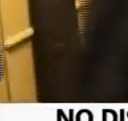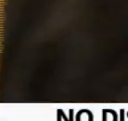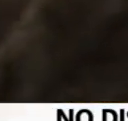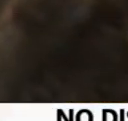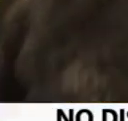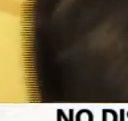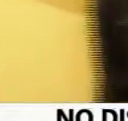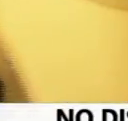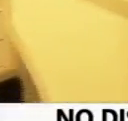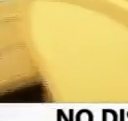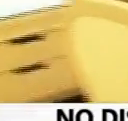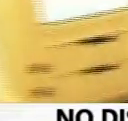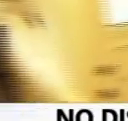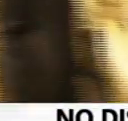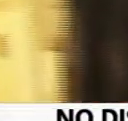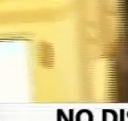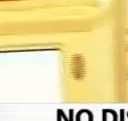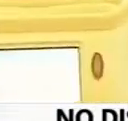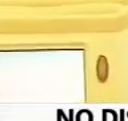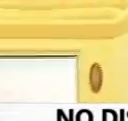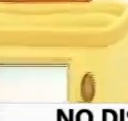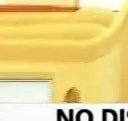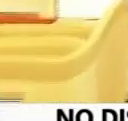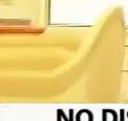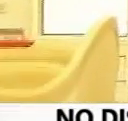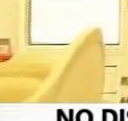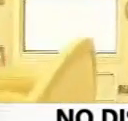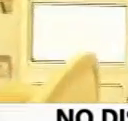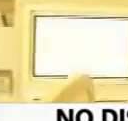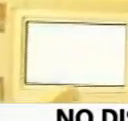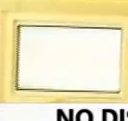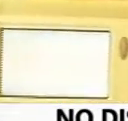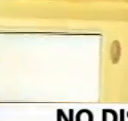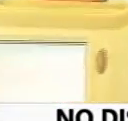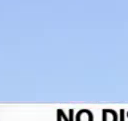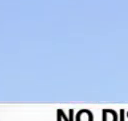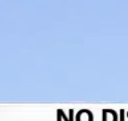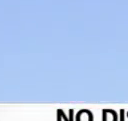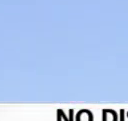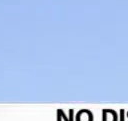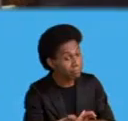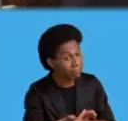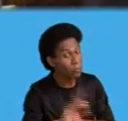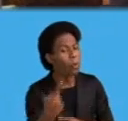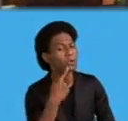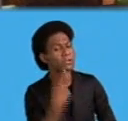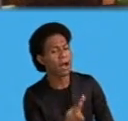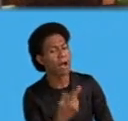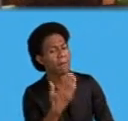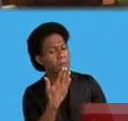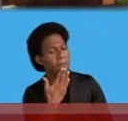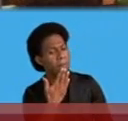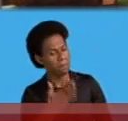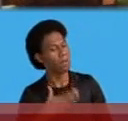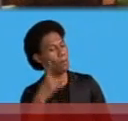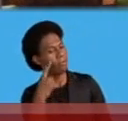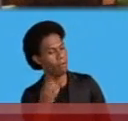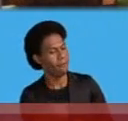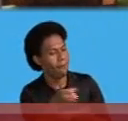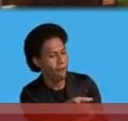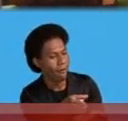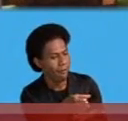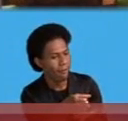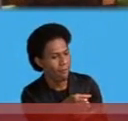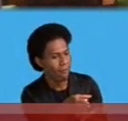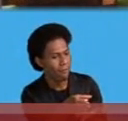into the country can make their own choices of which newspaper they want to buy and read. The reality is this: